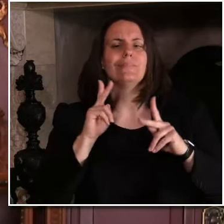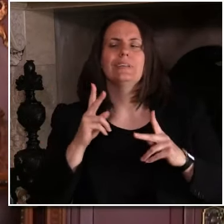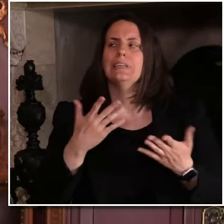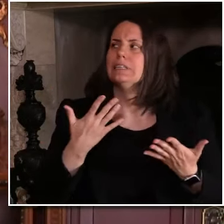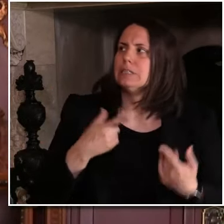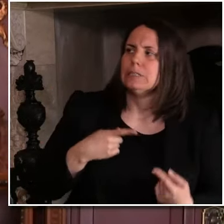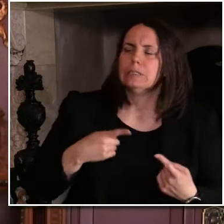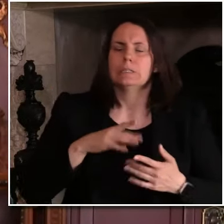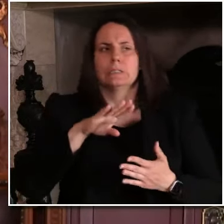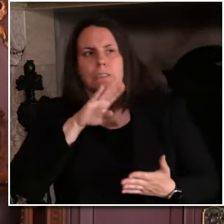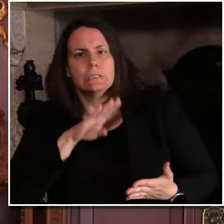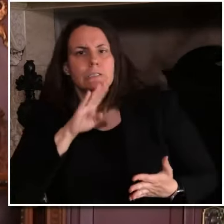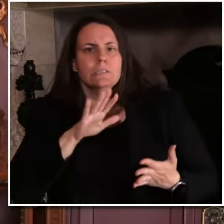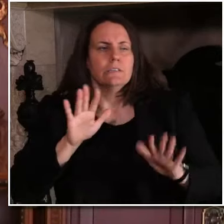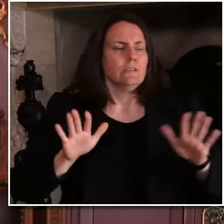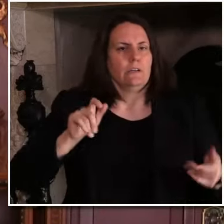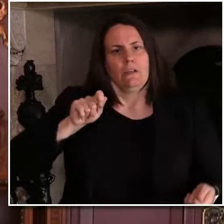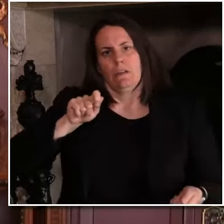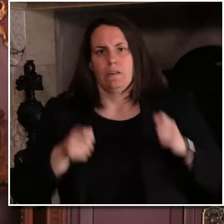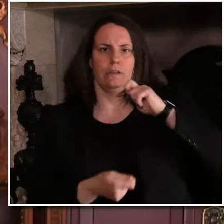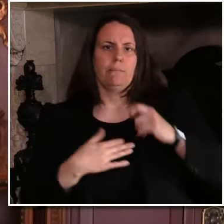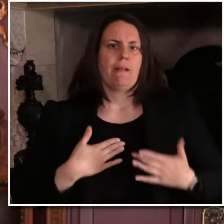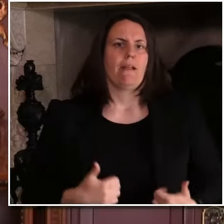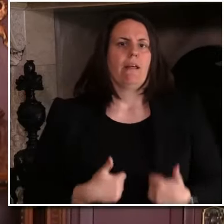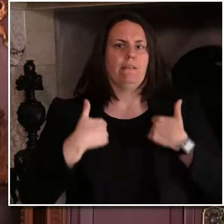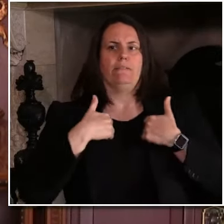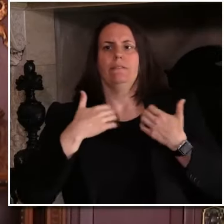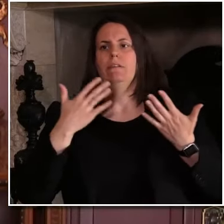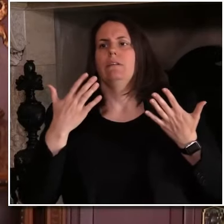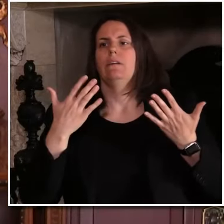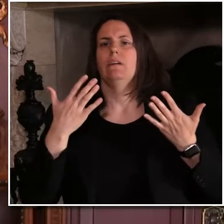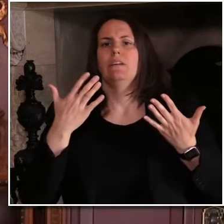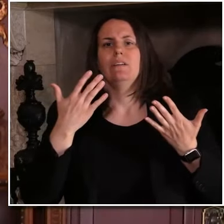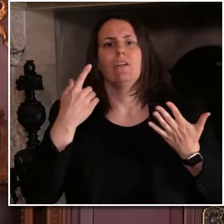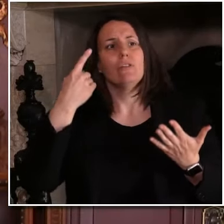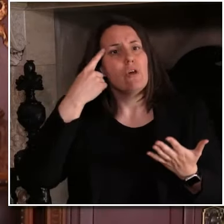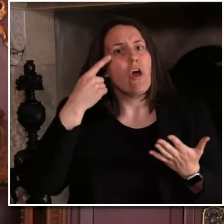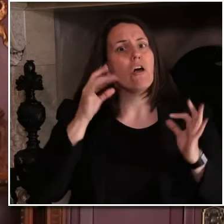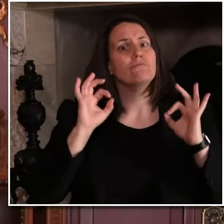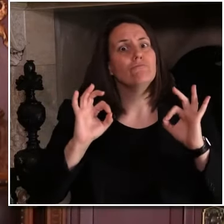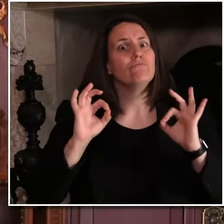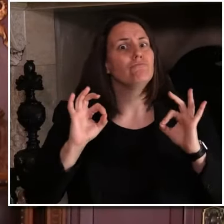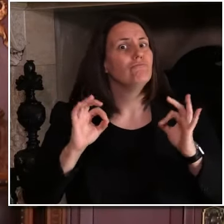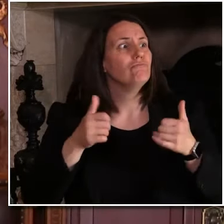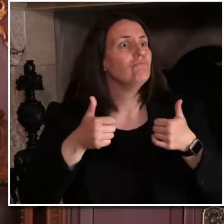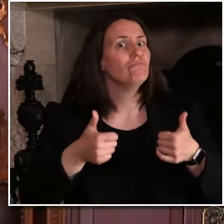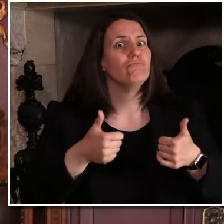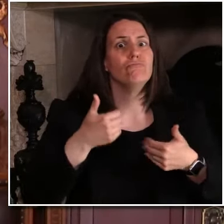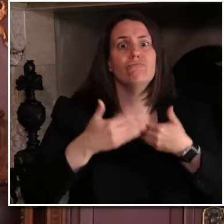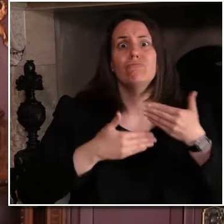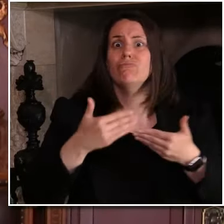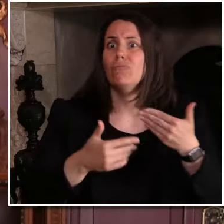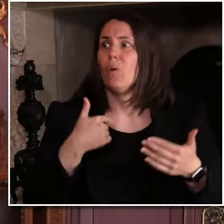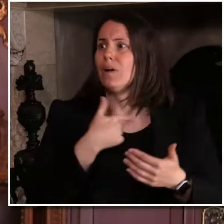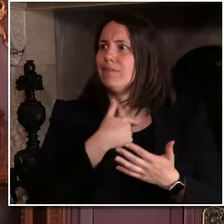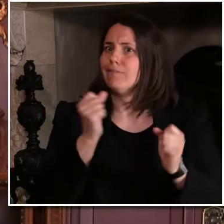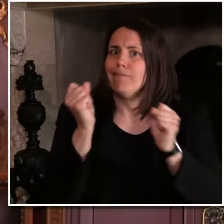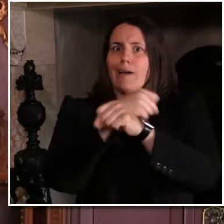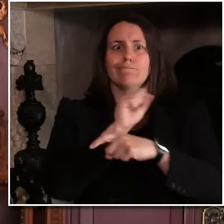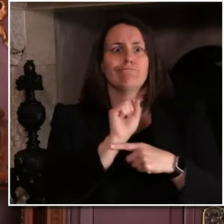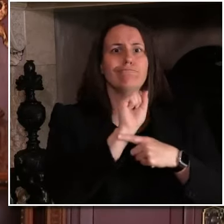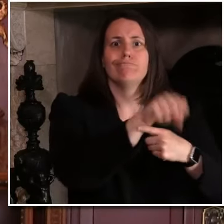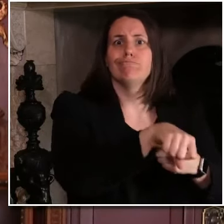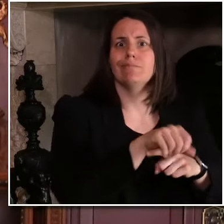state forward is to attack the disease, attack the virus. While we're doing that, we are also looking for every flexibility we can